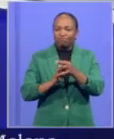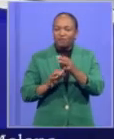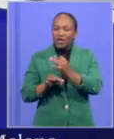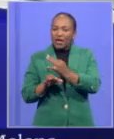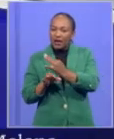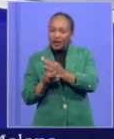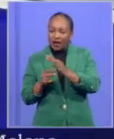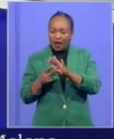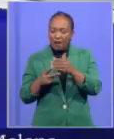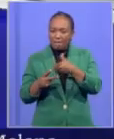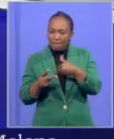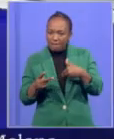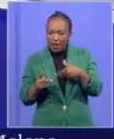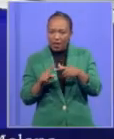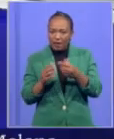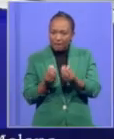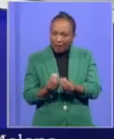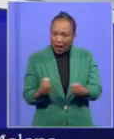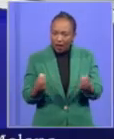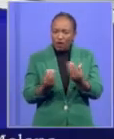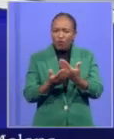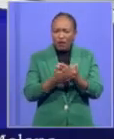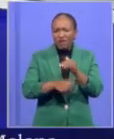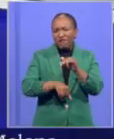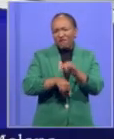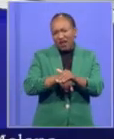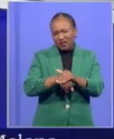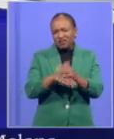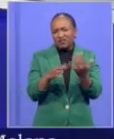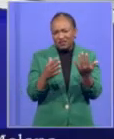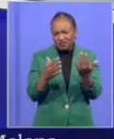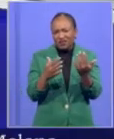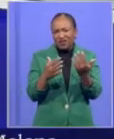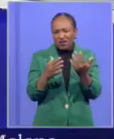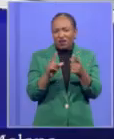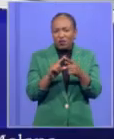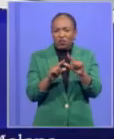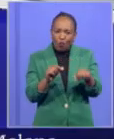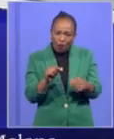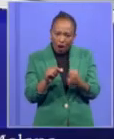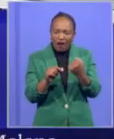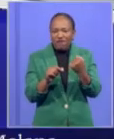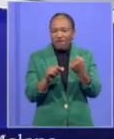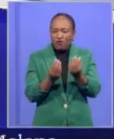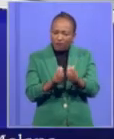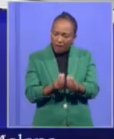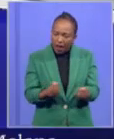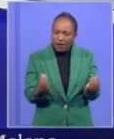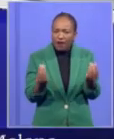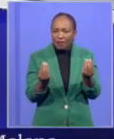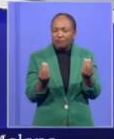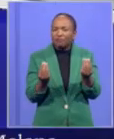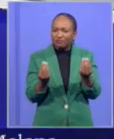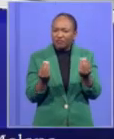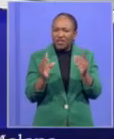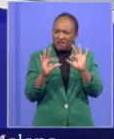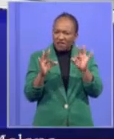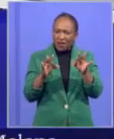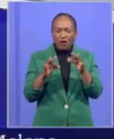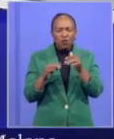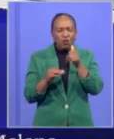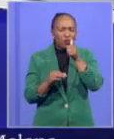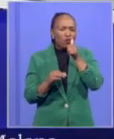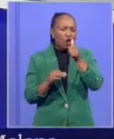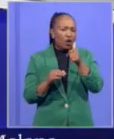rre e le bana re ka nna ditsala go a kgonagala re ka nna ditsala le mosadi wa gago o ka nna ditsala le bana ba gago go nna fela lapa le leng gore le